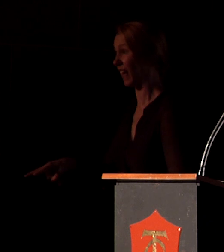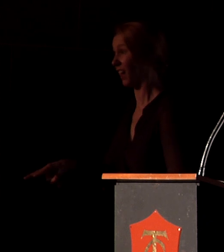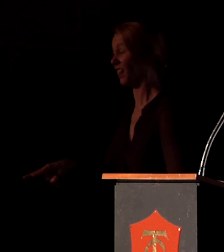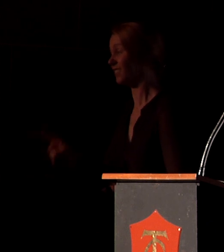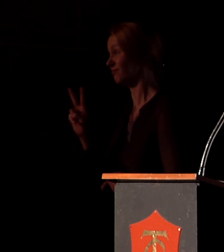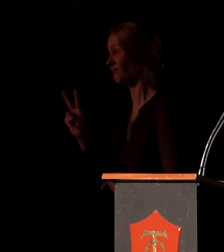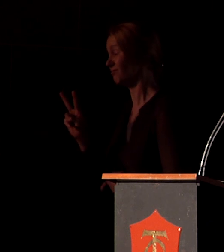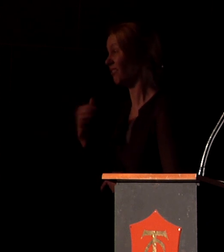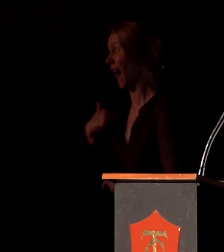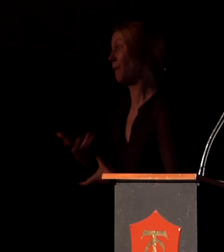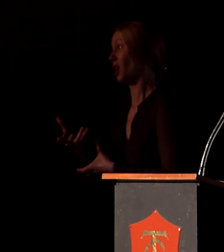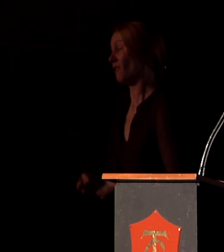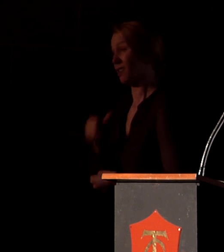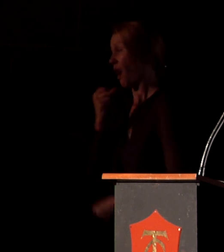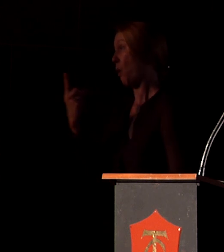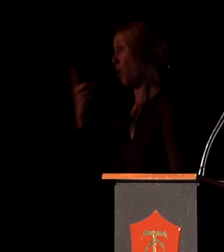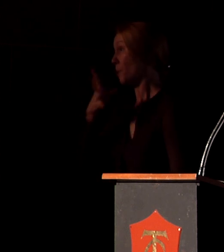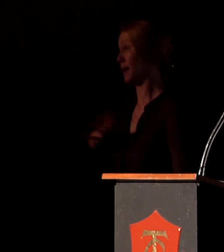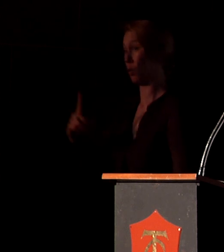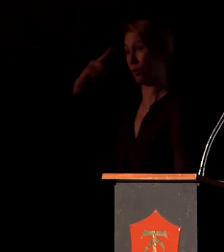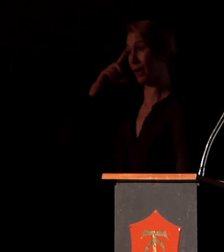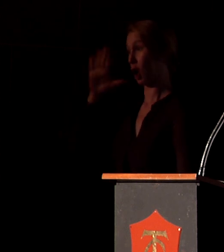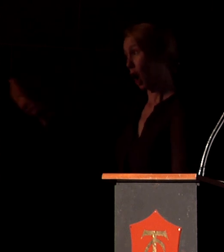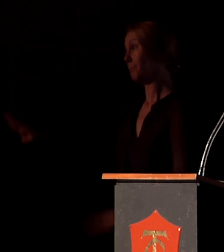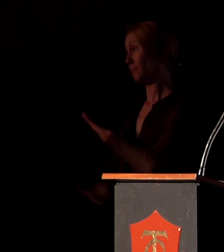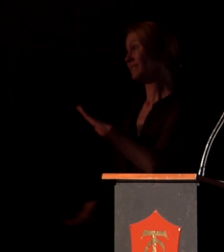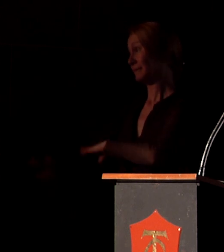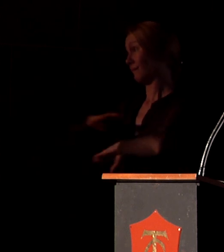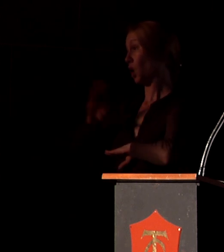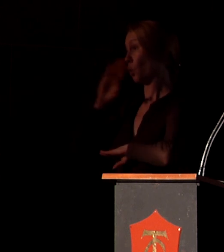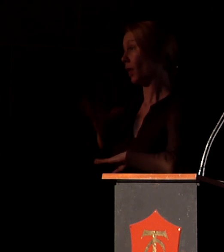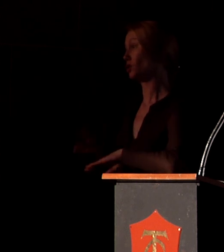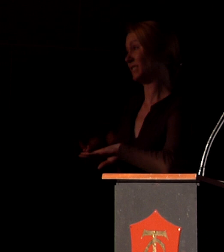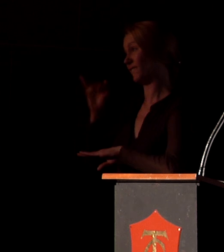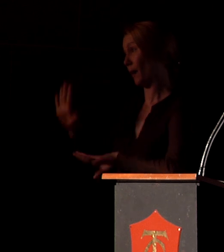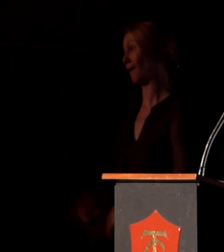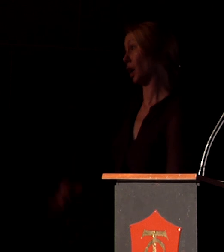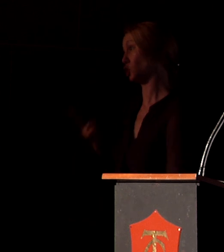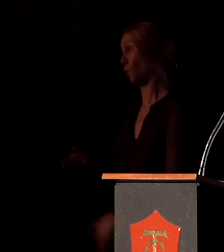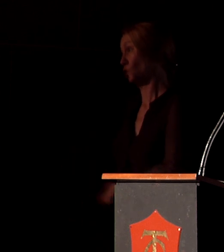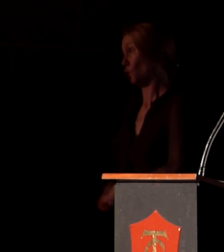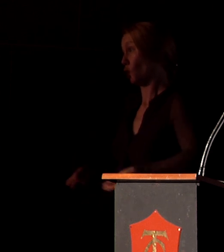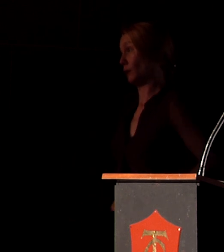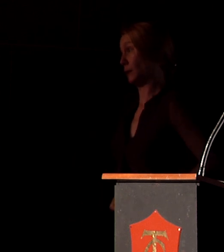And I am confident that there's not a woman in here who thinks her basic satisfaction would increase with two uteruses.